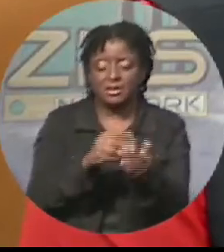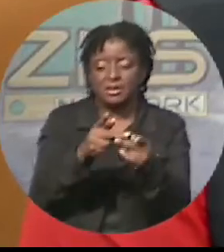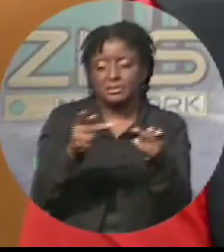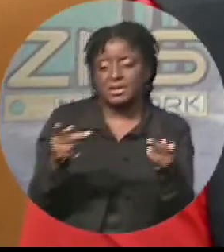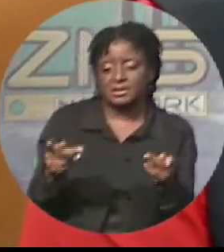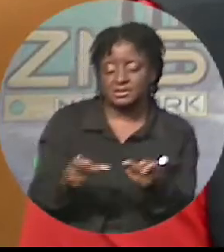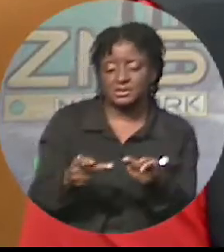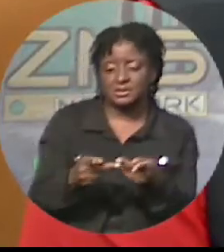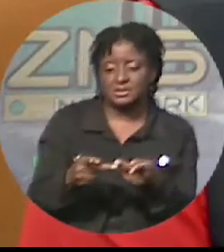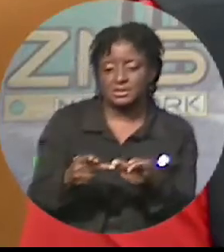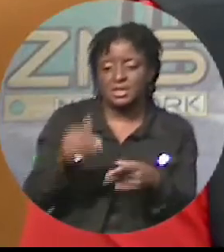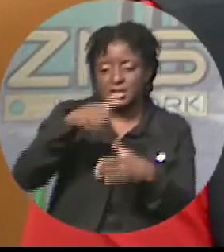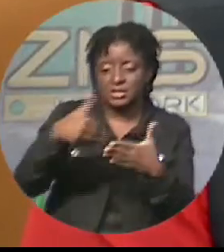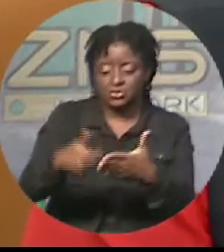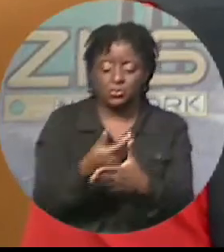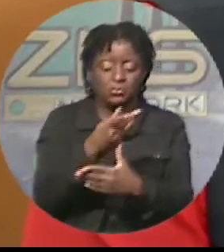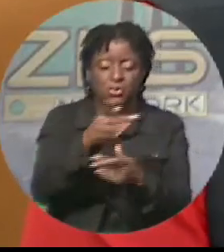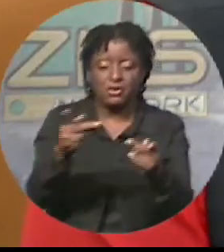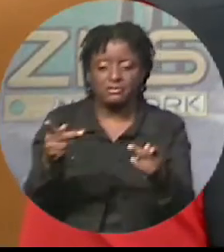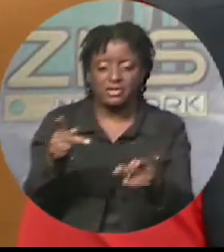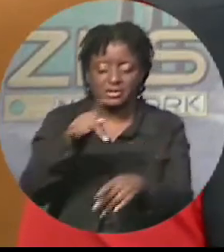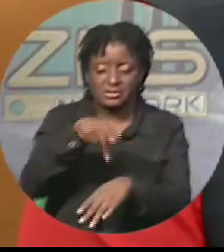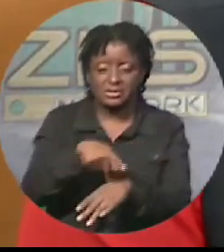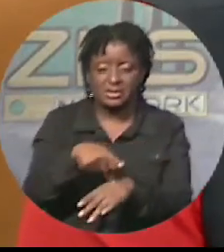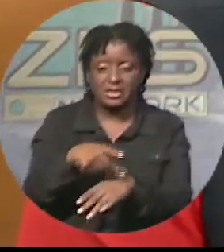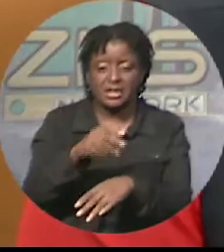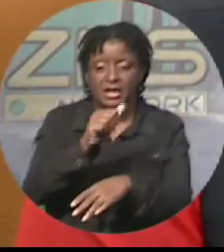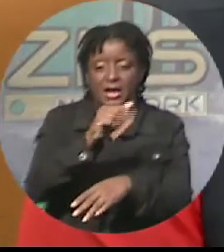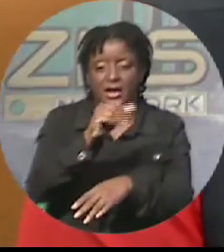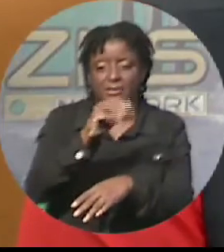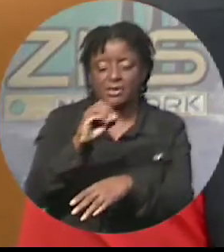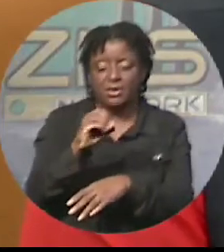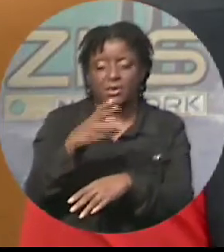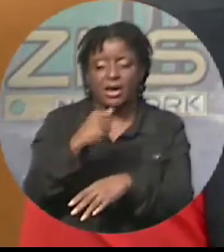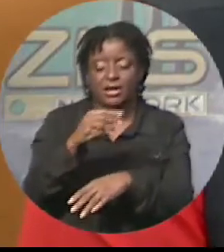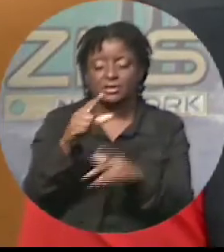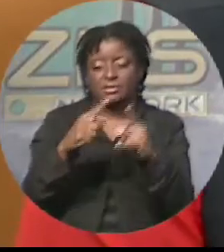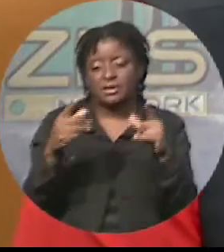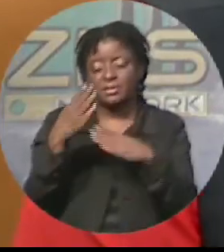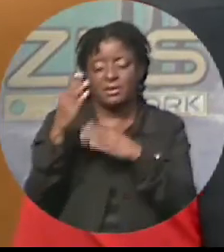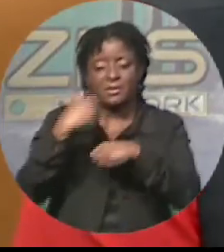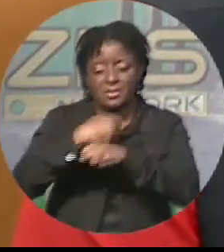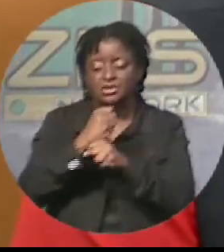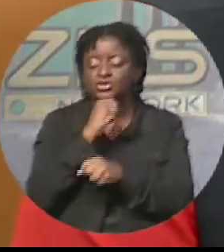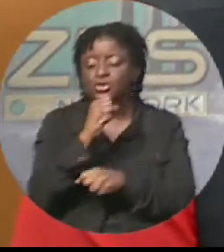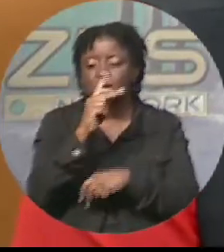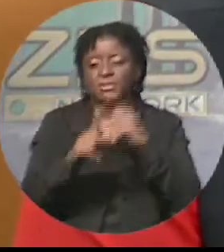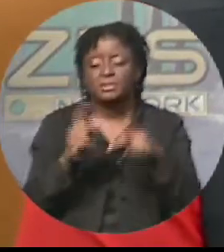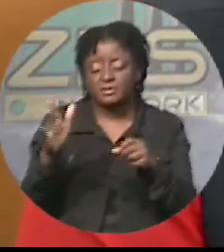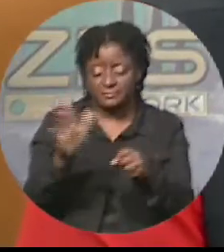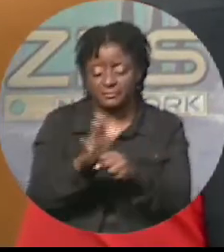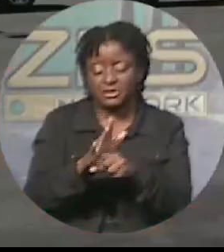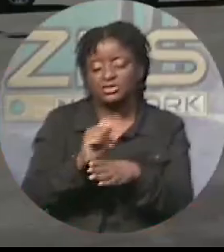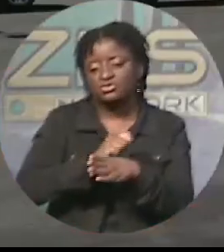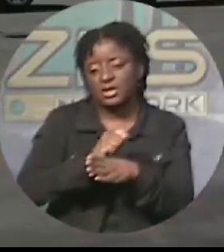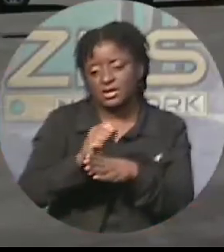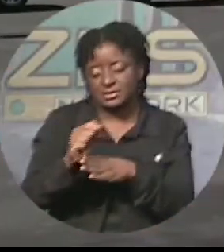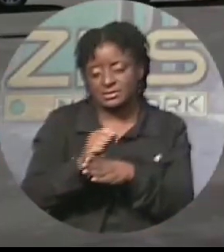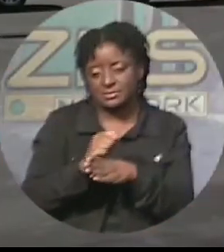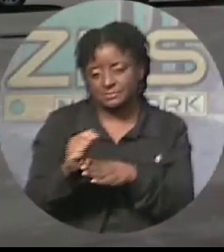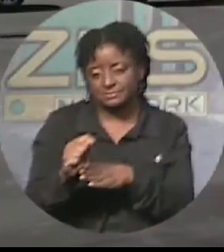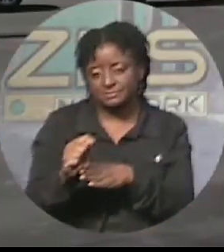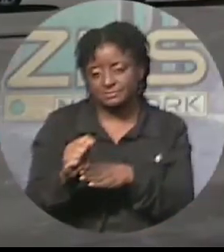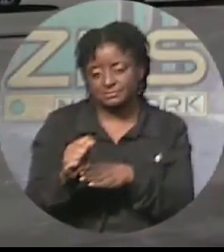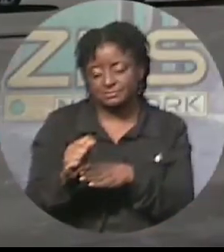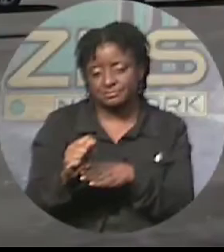Abaco, to ensure that our persons are fully trained and prepared to take care of a suspected case. Because of